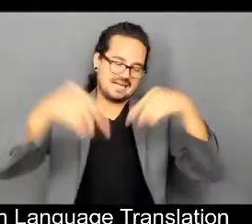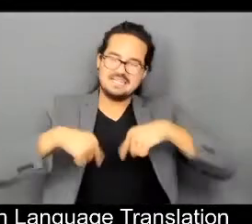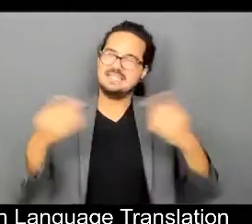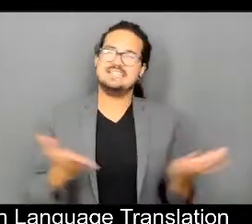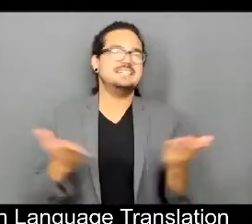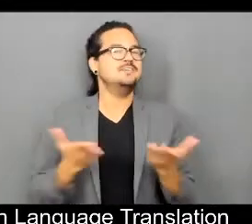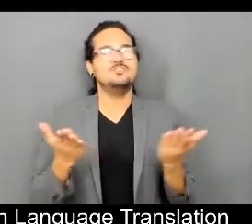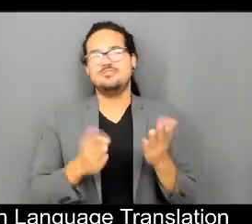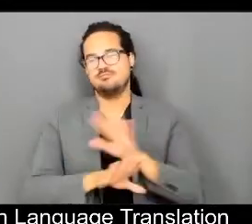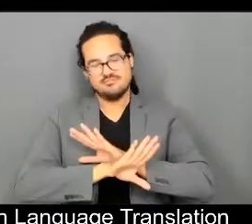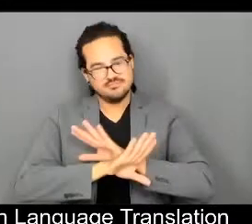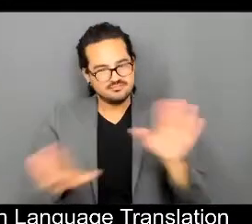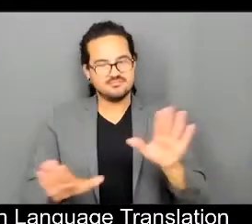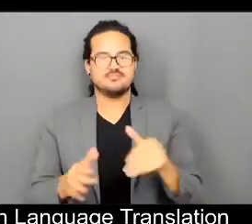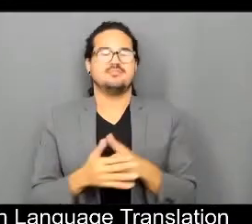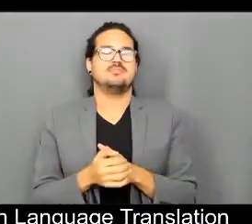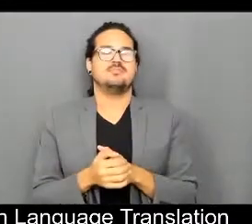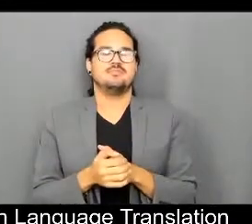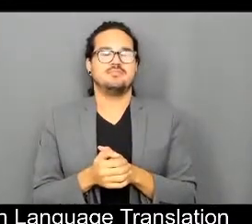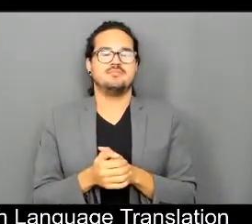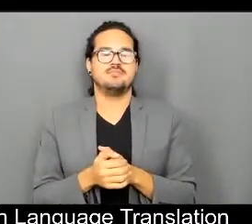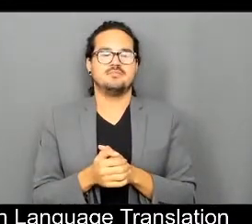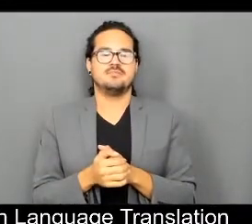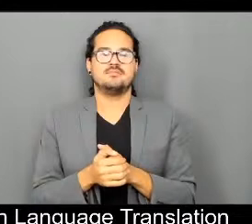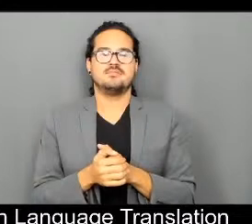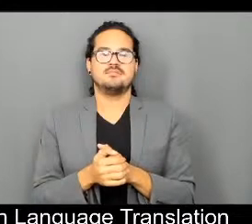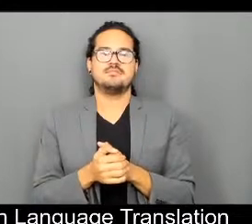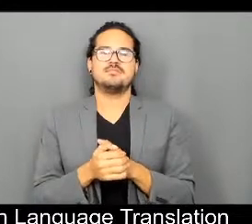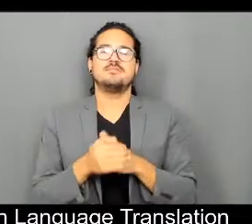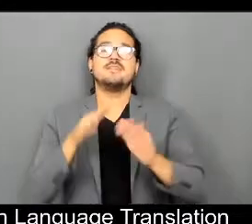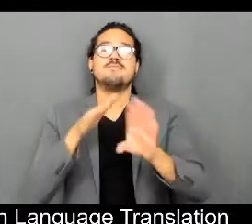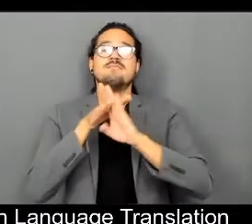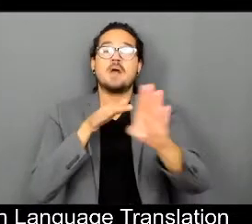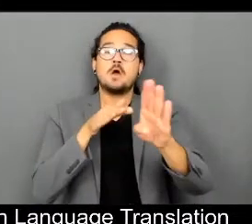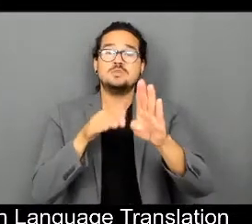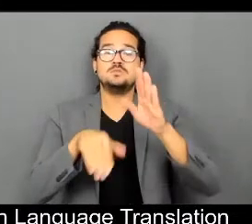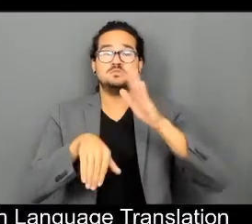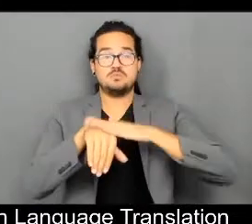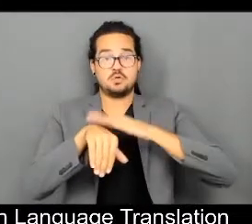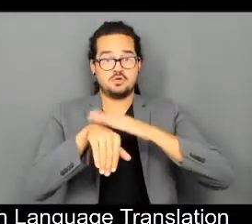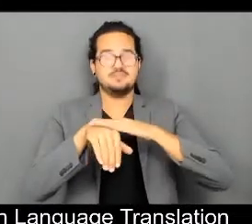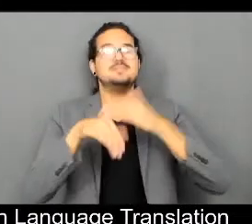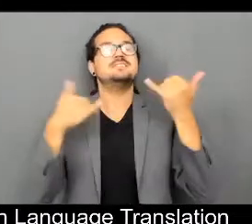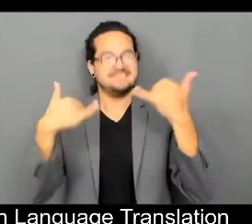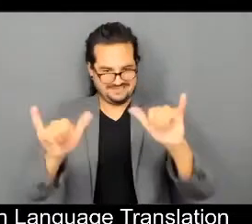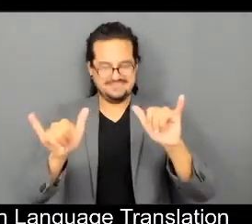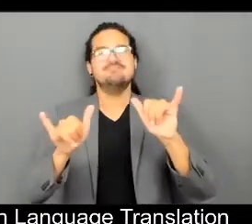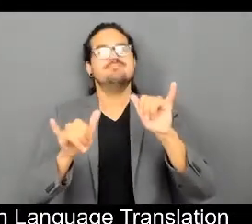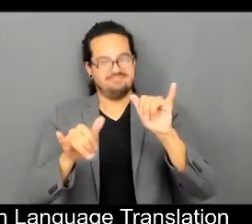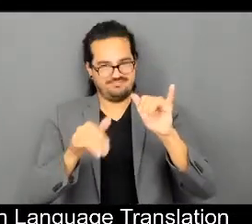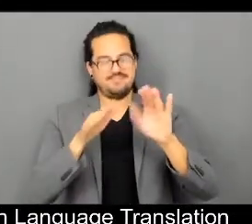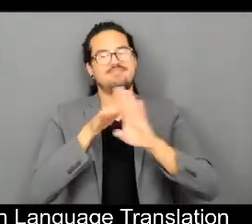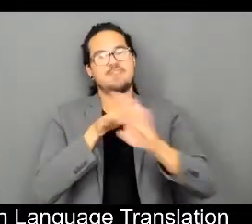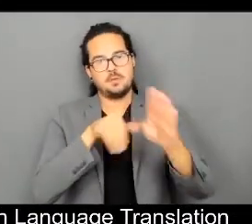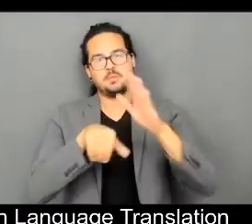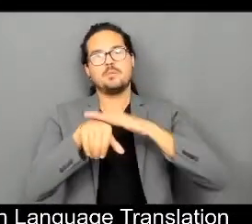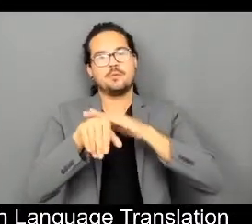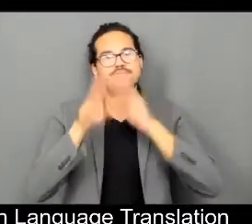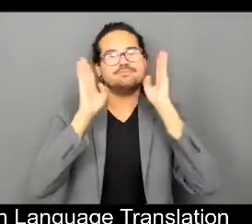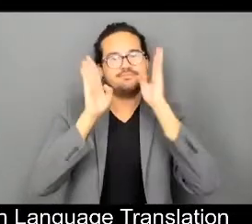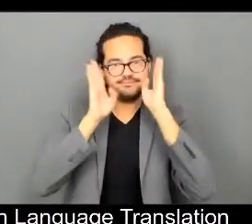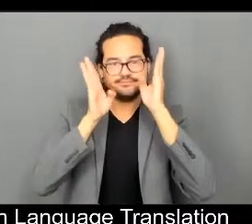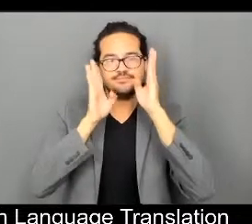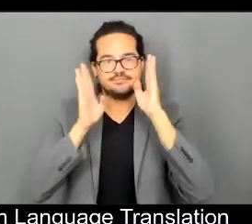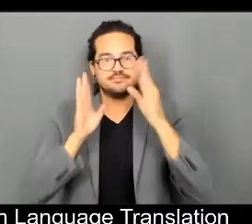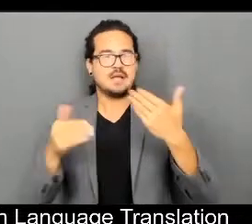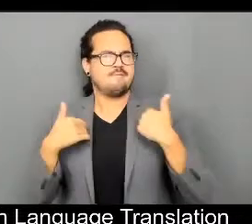those evacuation warnings, I just want to remind you that you're under an evacuation warning. That means you need to have your go bags and be prepared to leave if we decide to issue that order